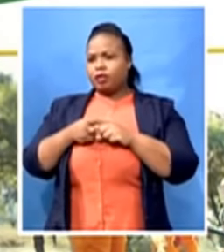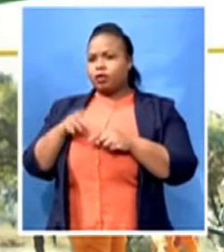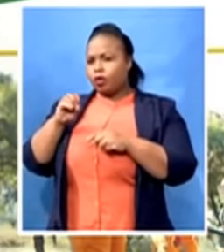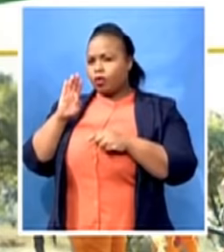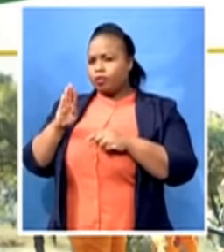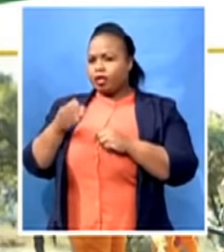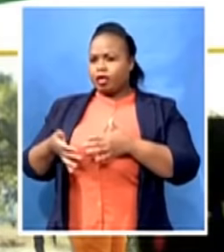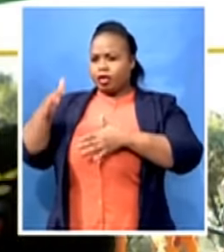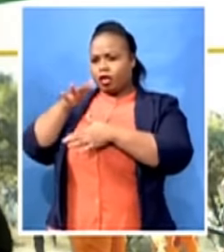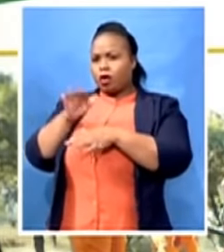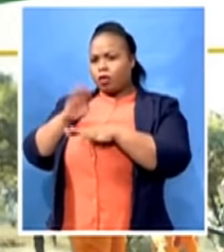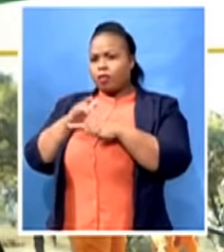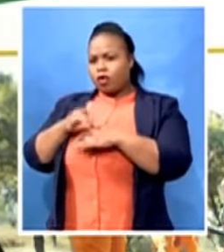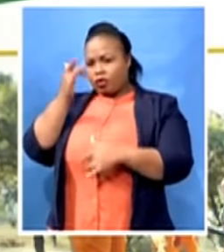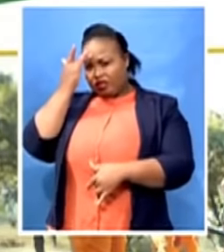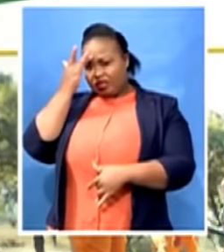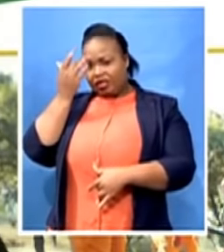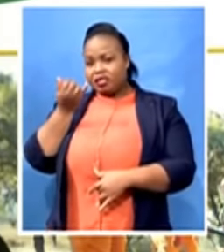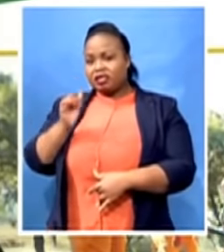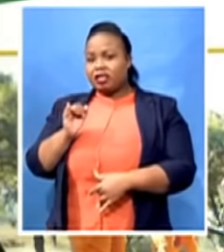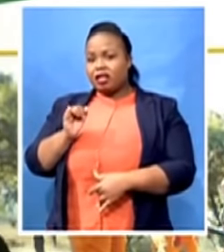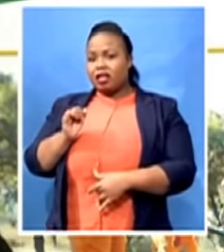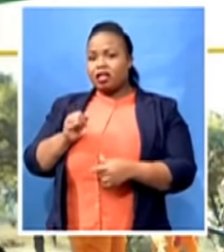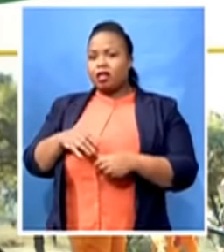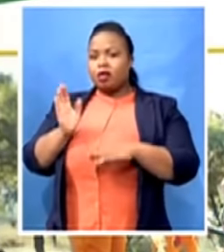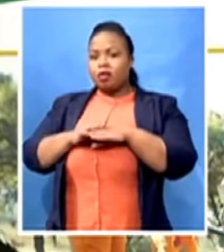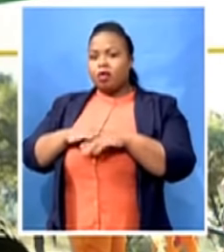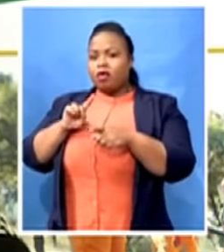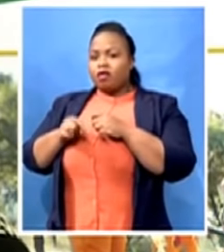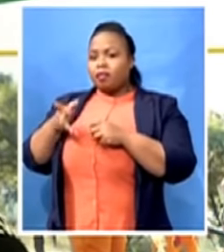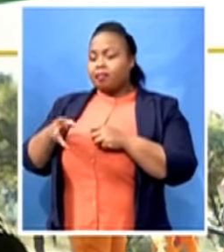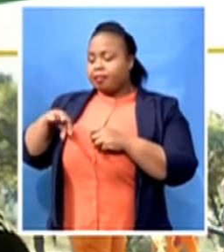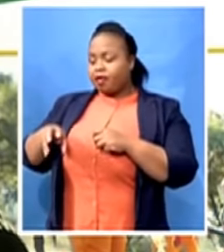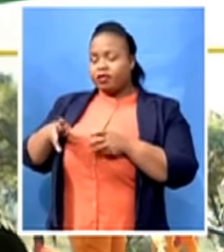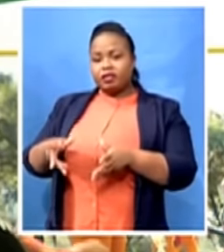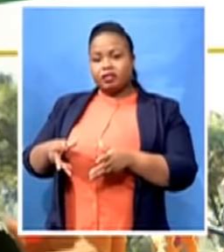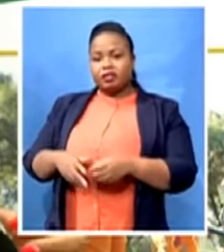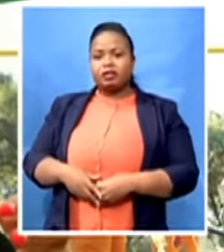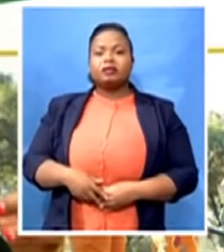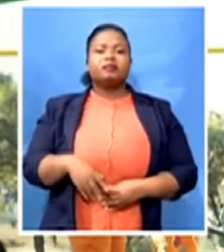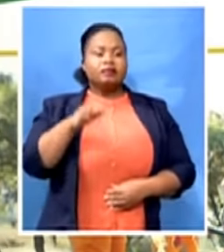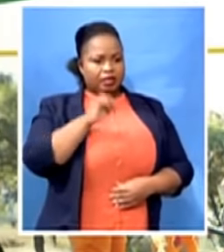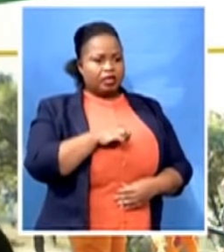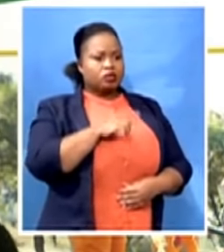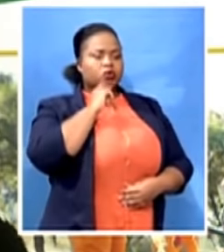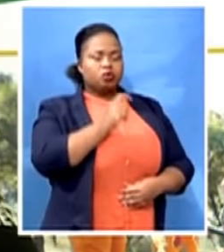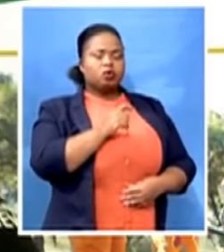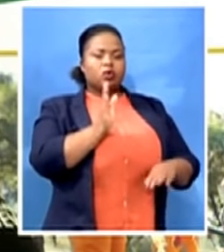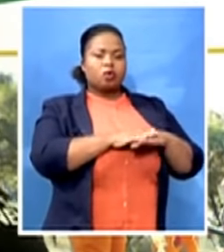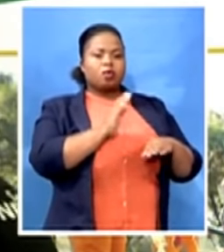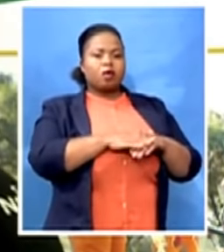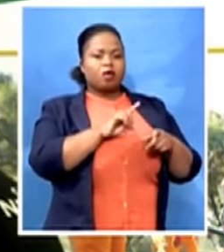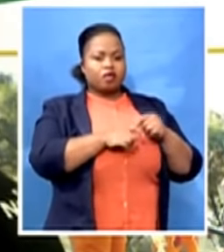cases coming from this province? Yes, we are finding more cases in Bloemfontein. We have done a lot of mass